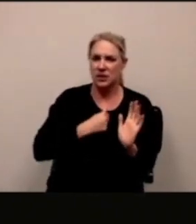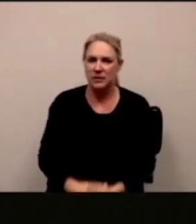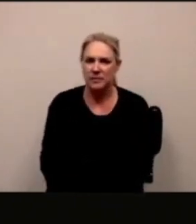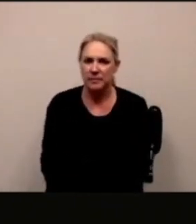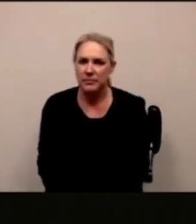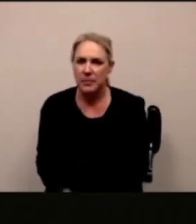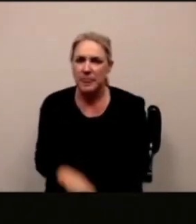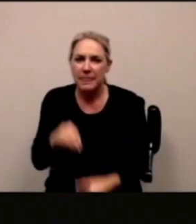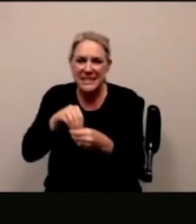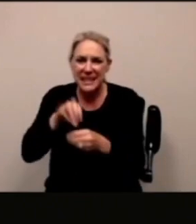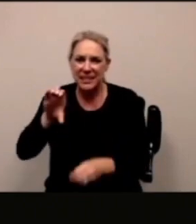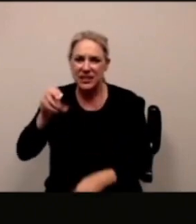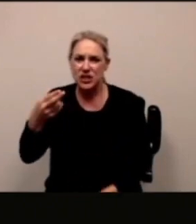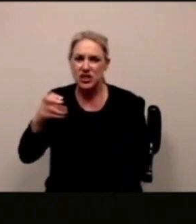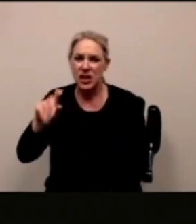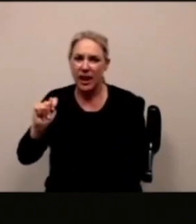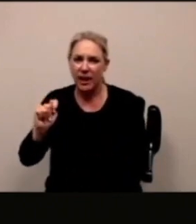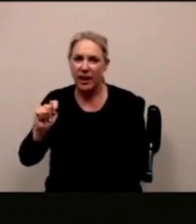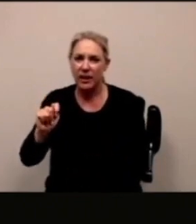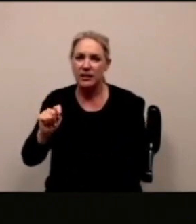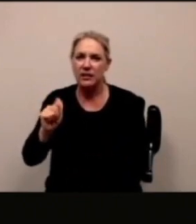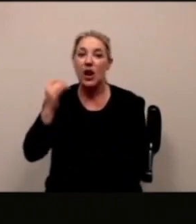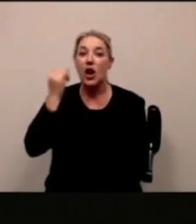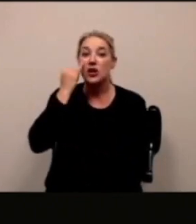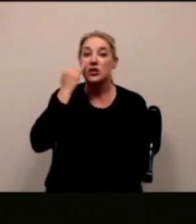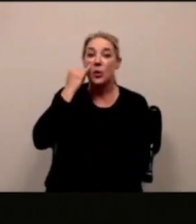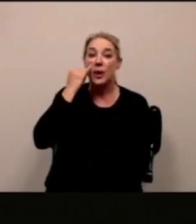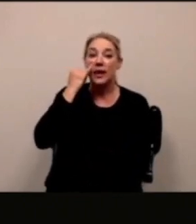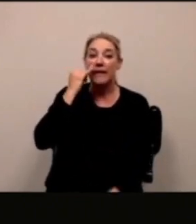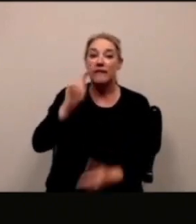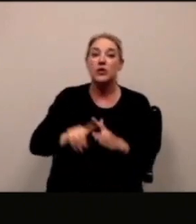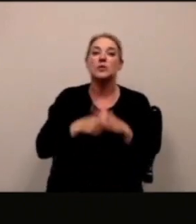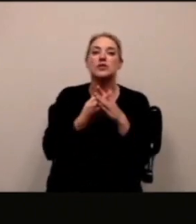So like if you make something spin, does it ever slow itself down?